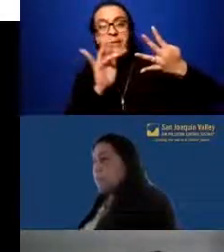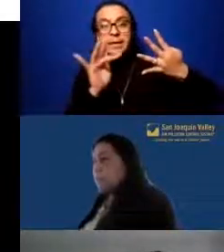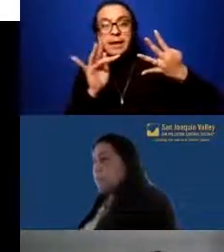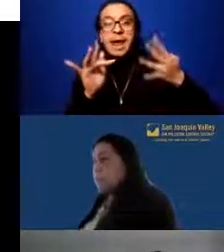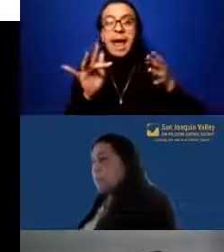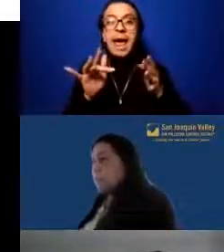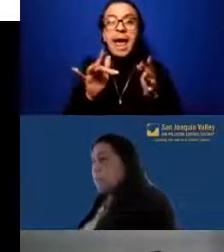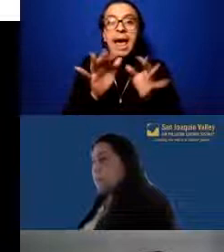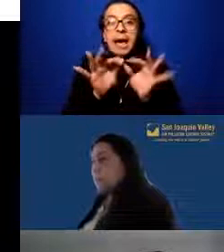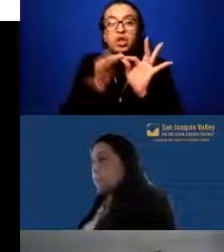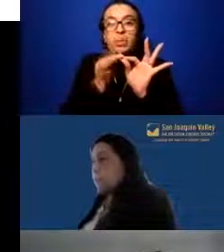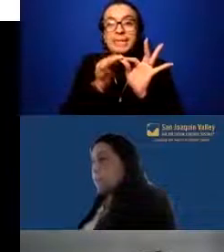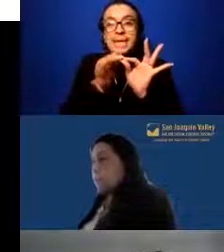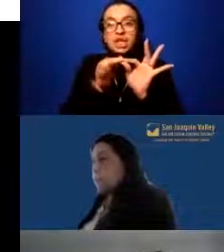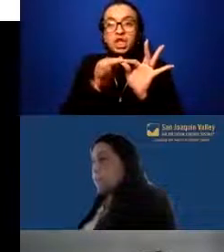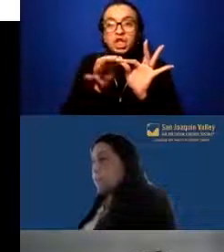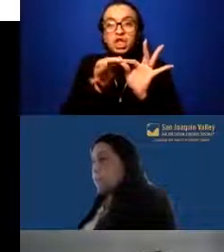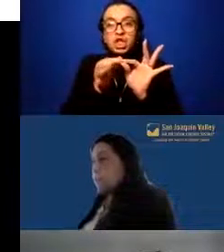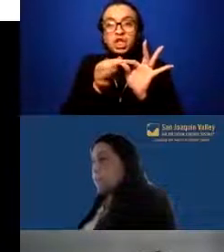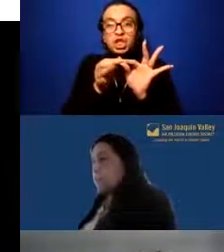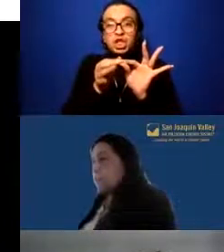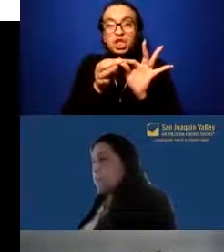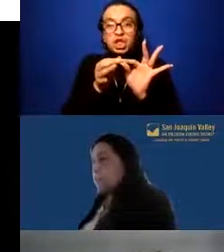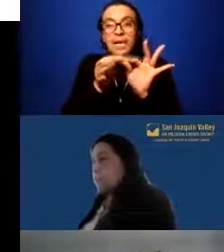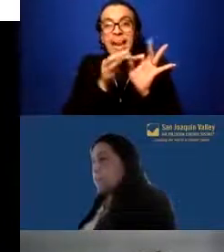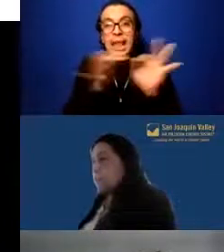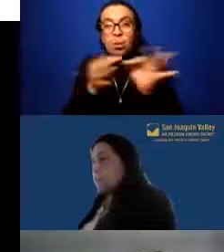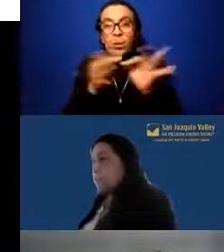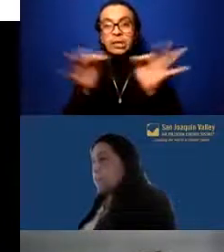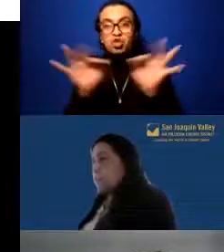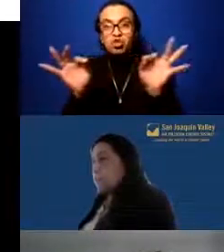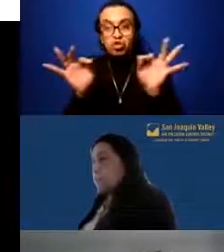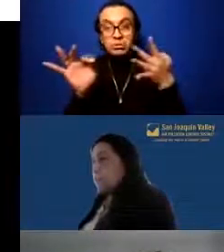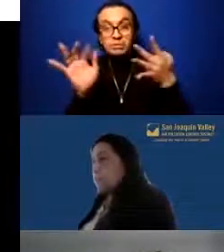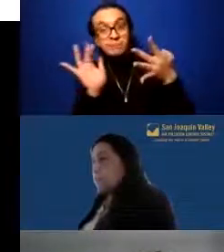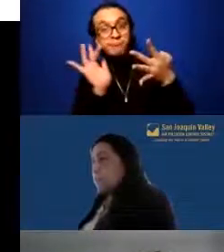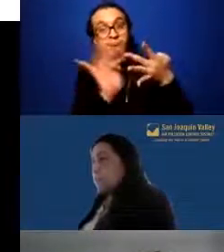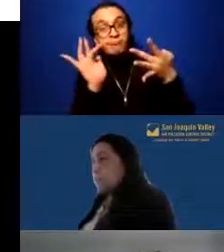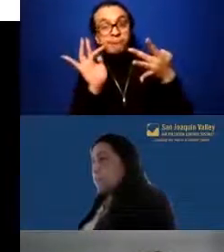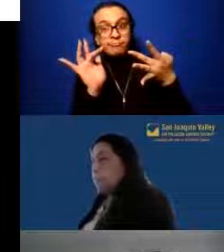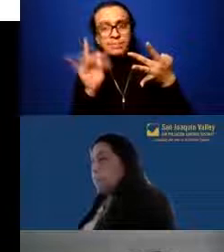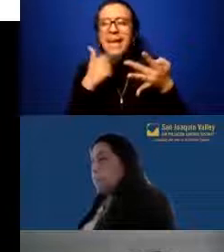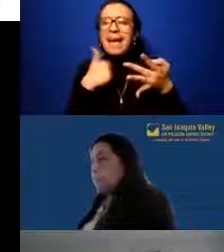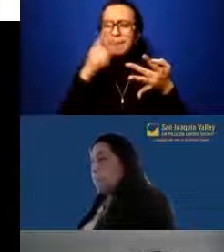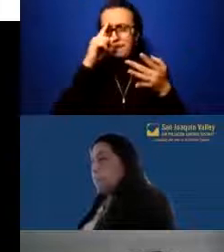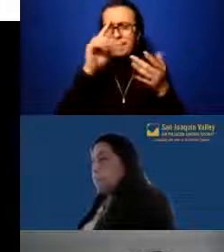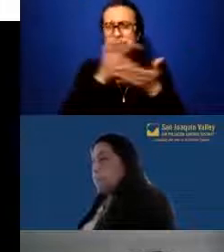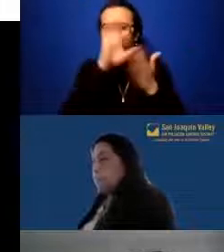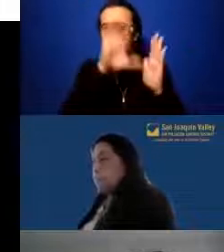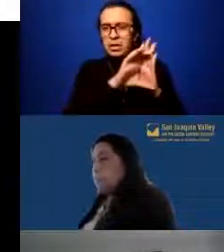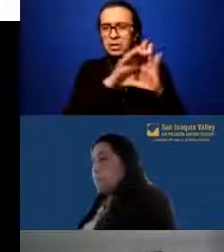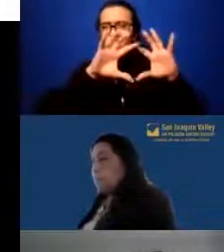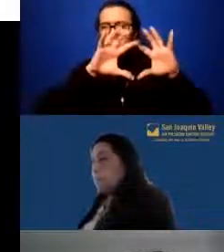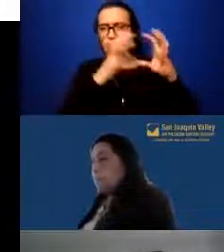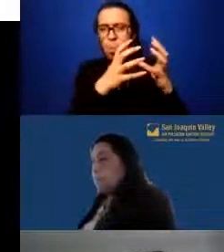this meeting. You're going to go where it says language interpretation, and it has a little globe icon. You have